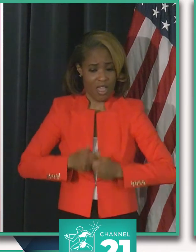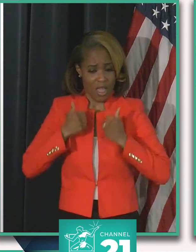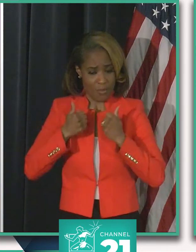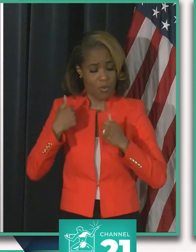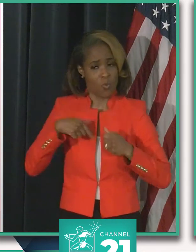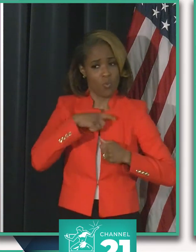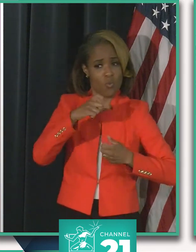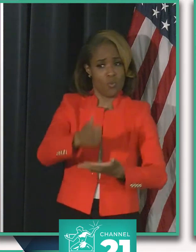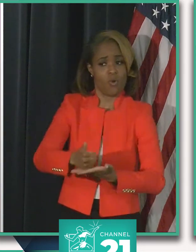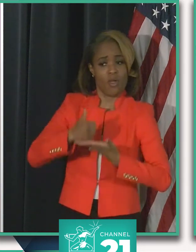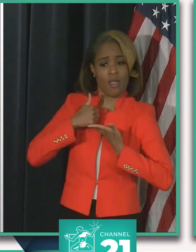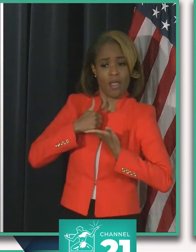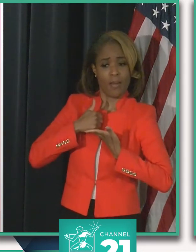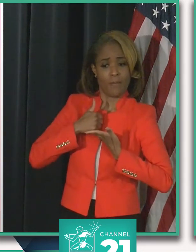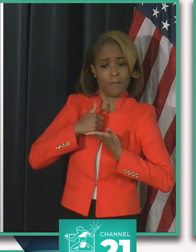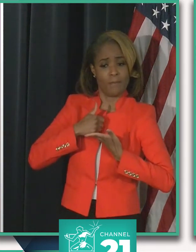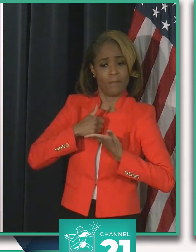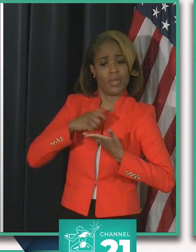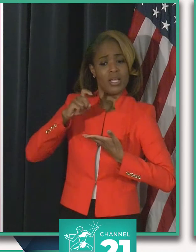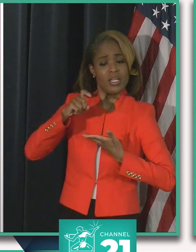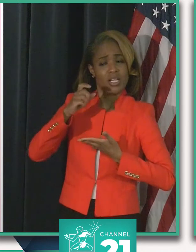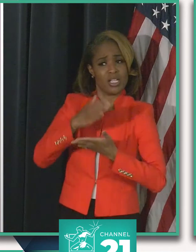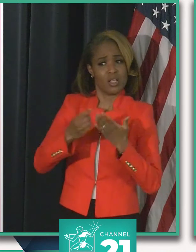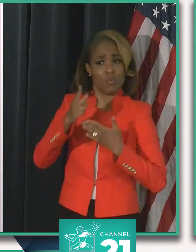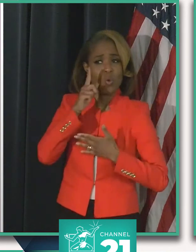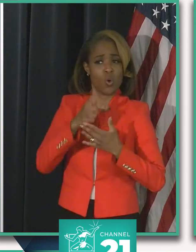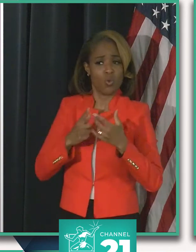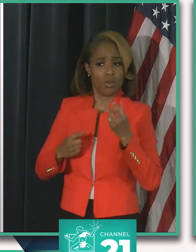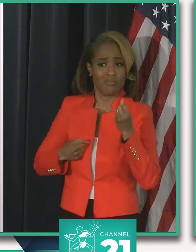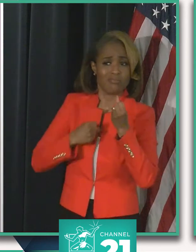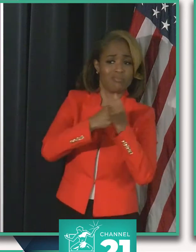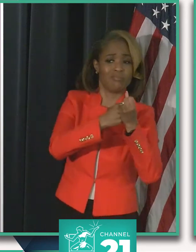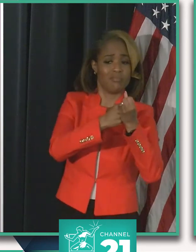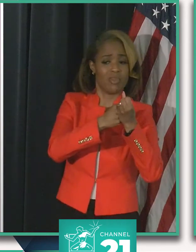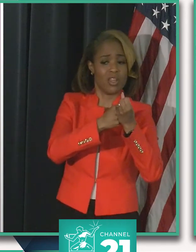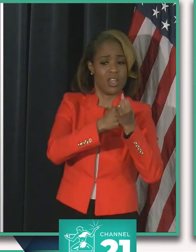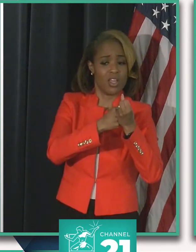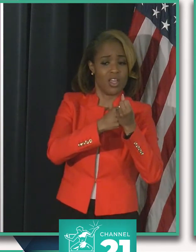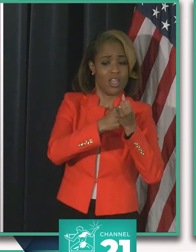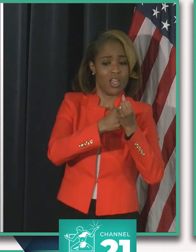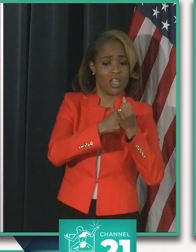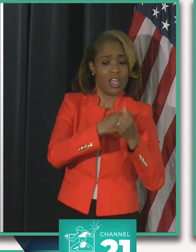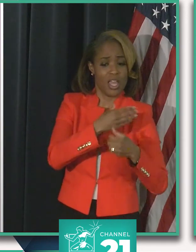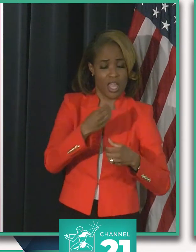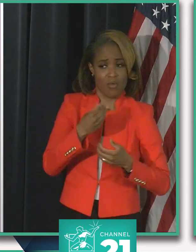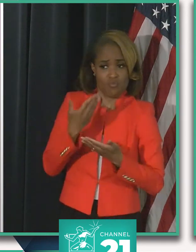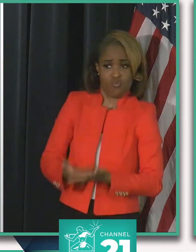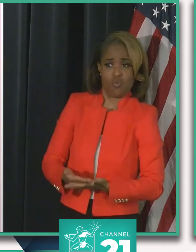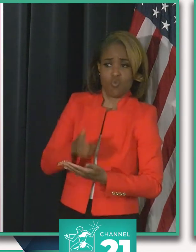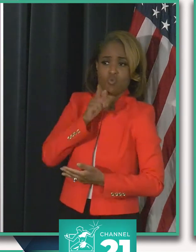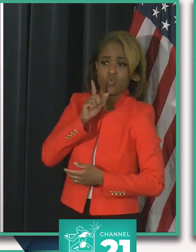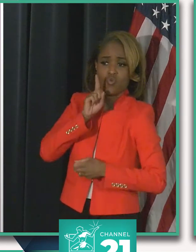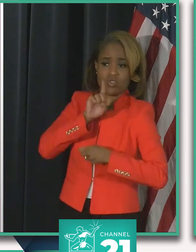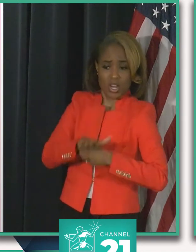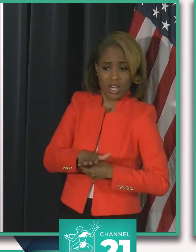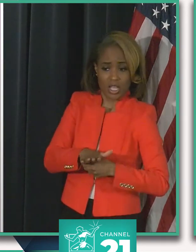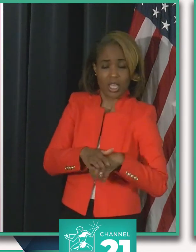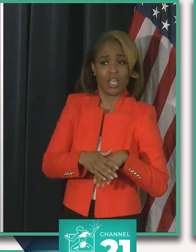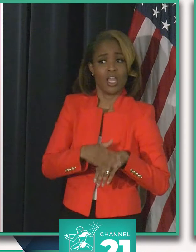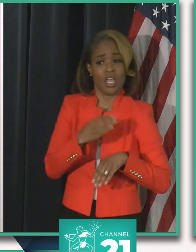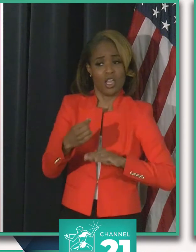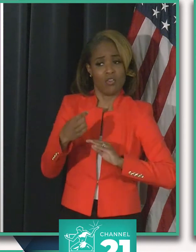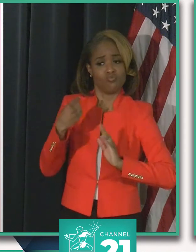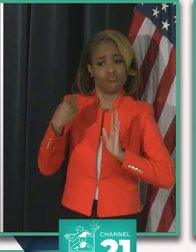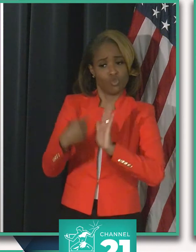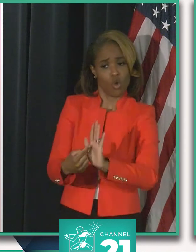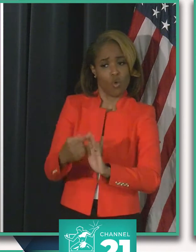need help. We need someone that's going to stand up for us, and someone who is dedicated, someone who has demonstrated that they are